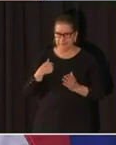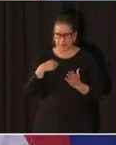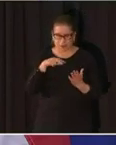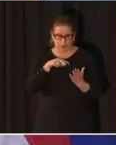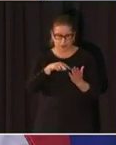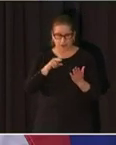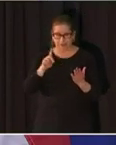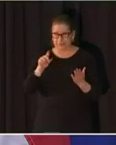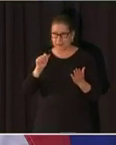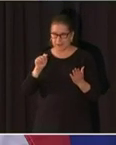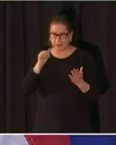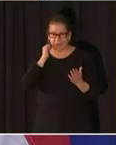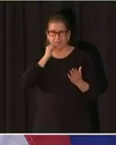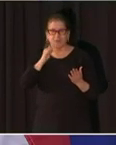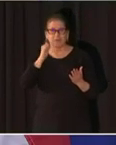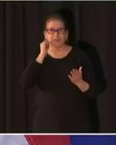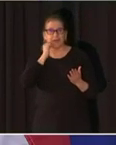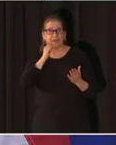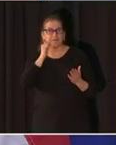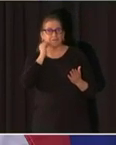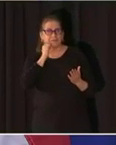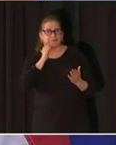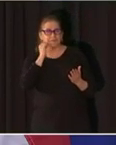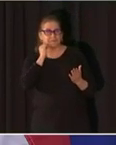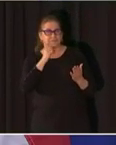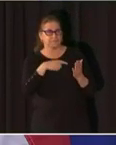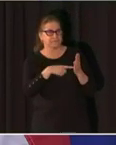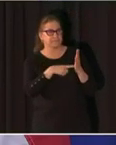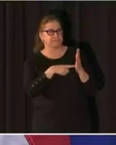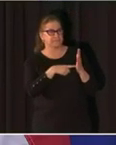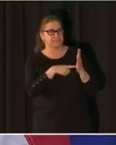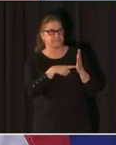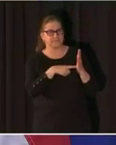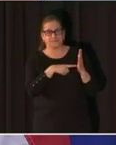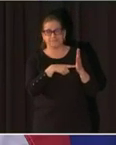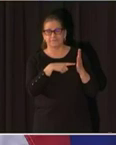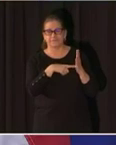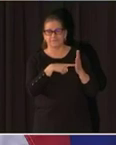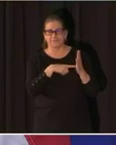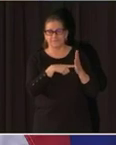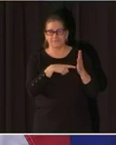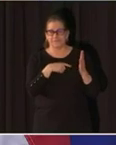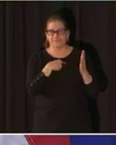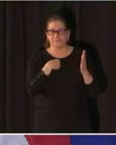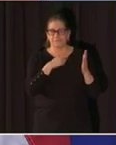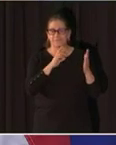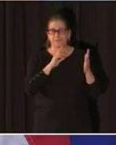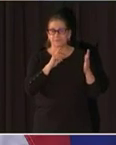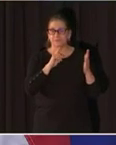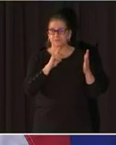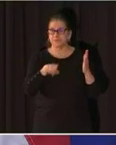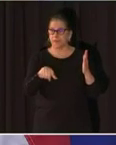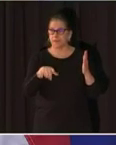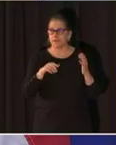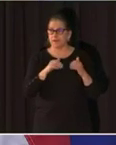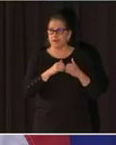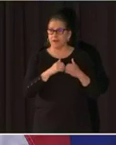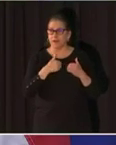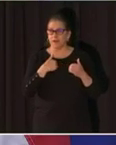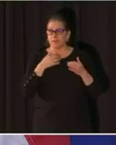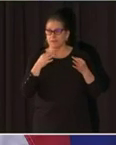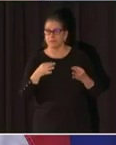day and responding to what that data tells us about how many people are